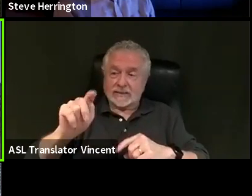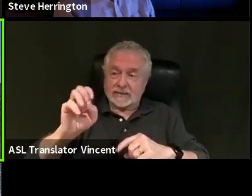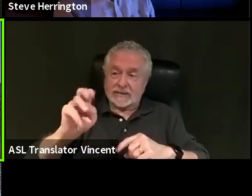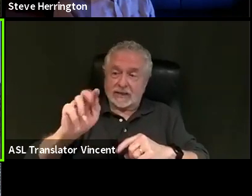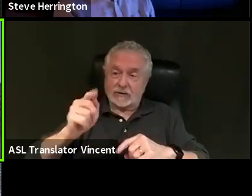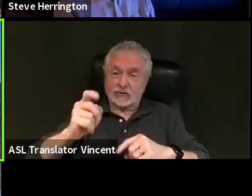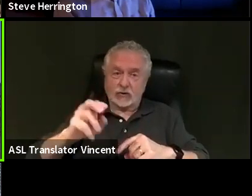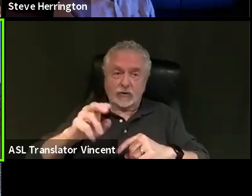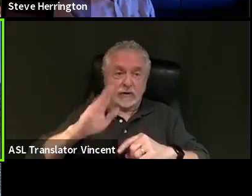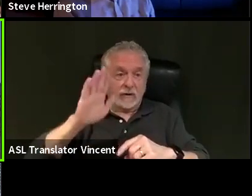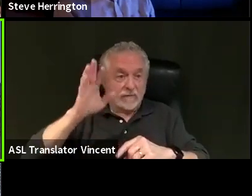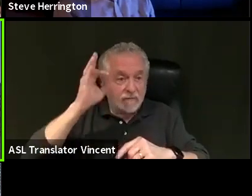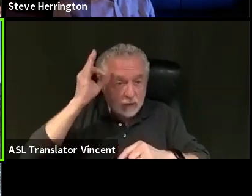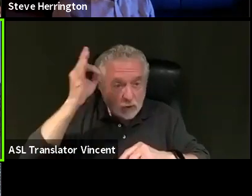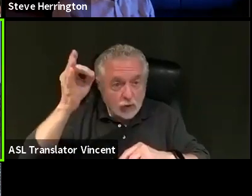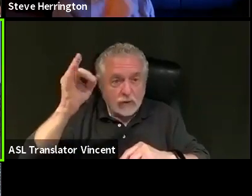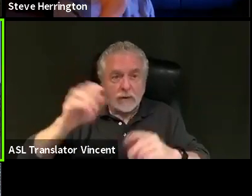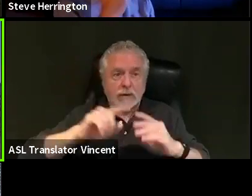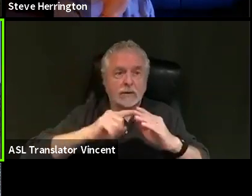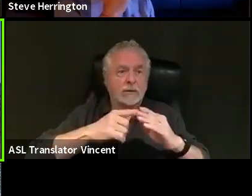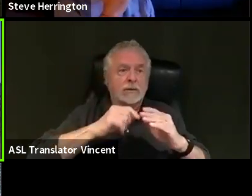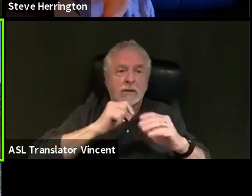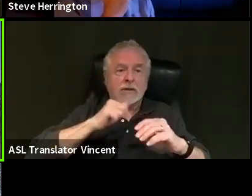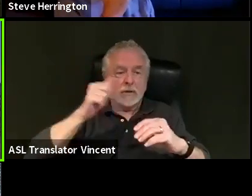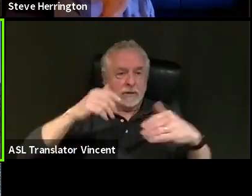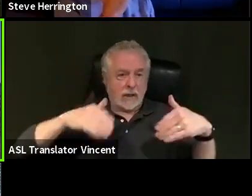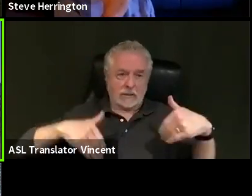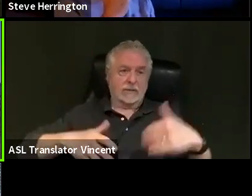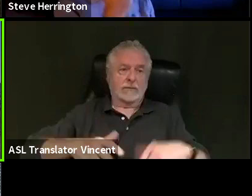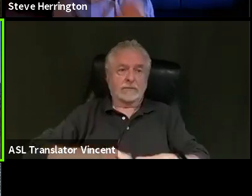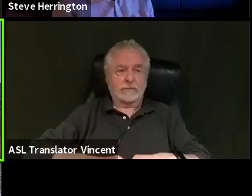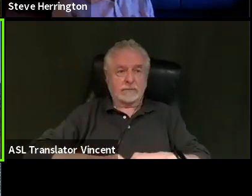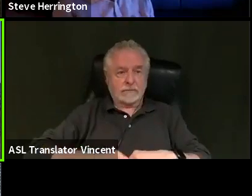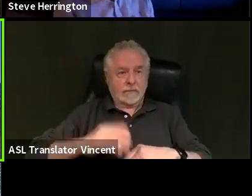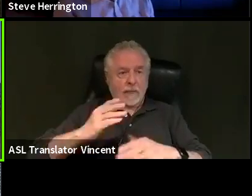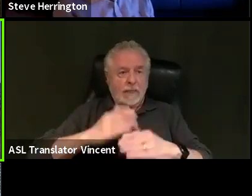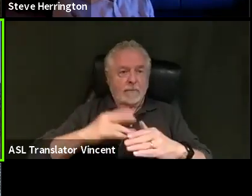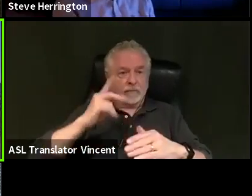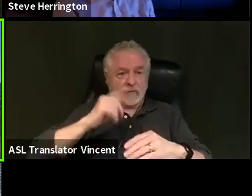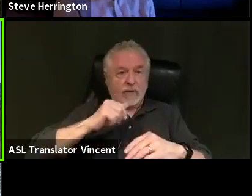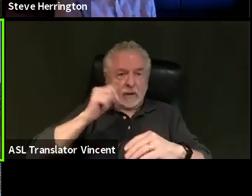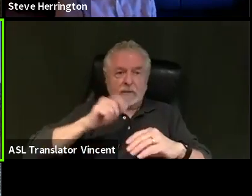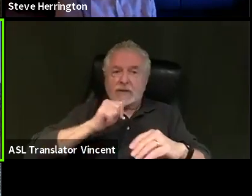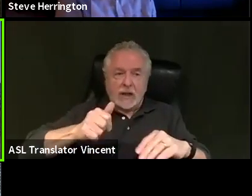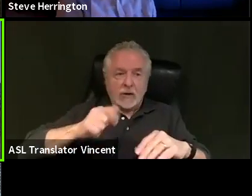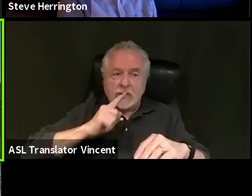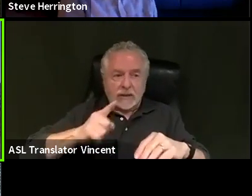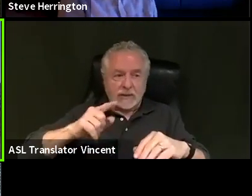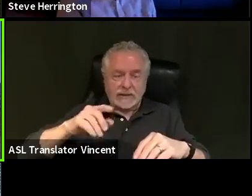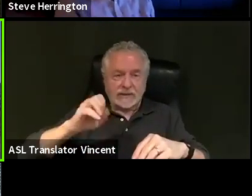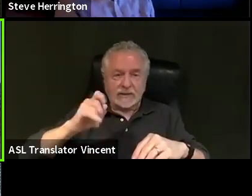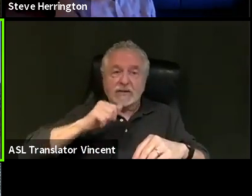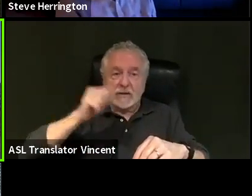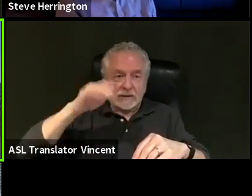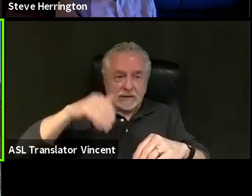and about their future. They're just starting out. They're not even adults yet. Some of them may look like adults, but they're not quite adults